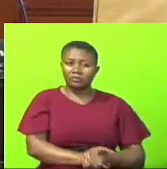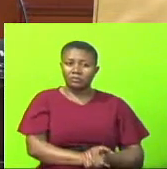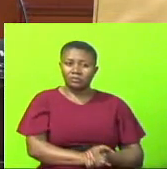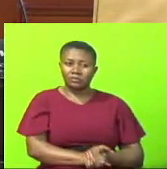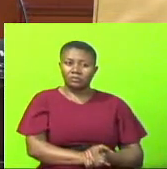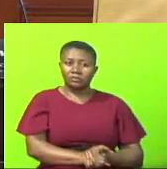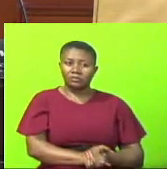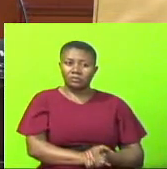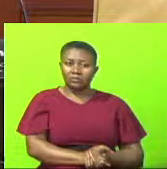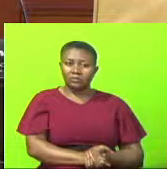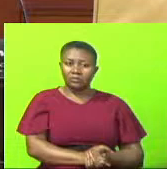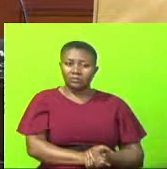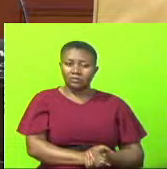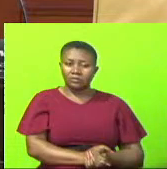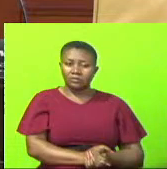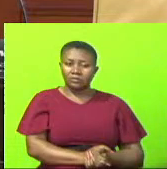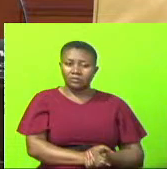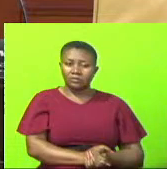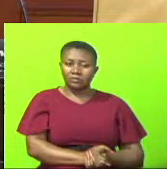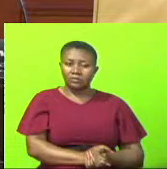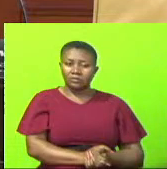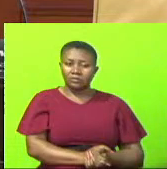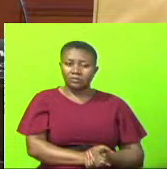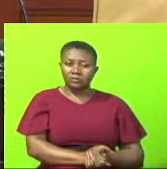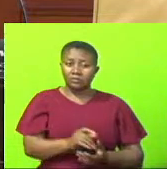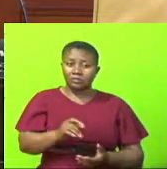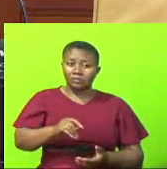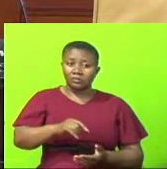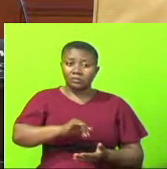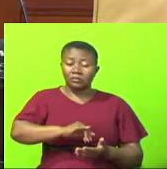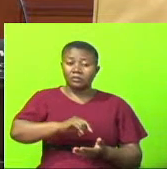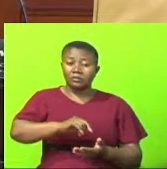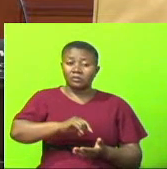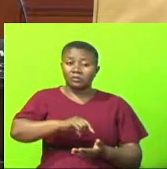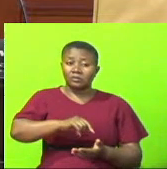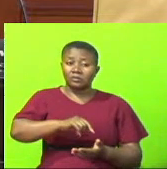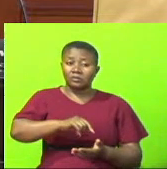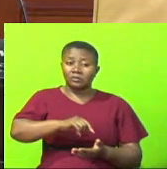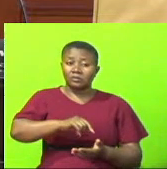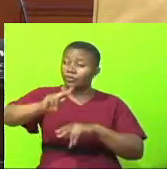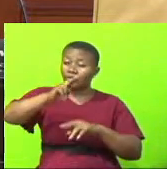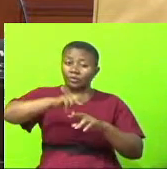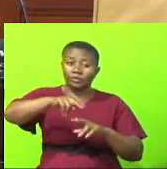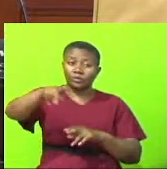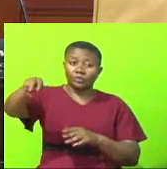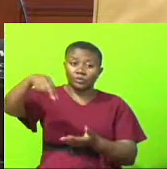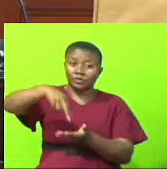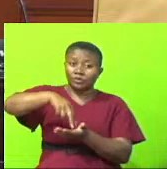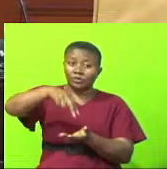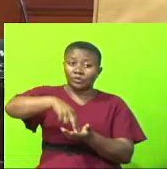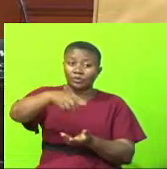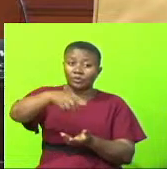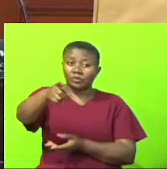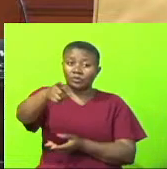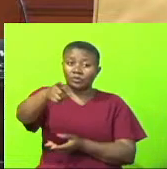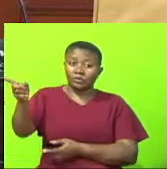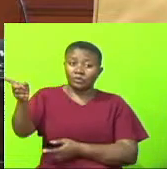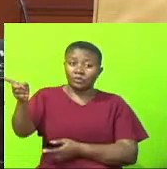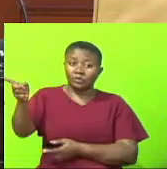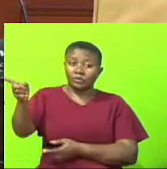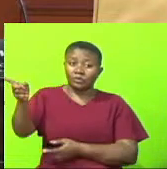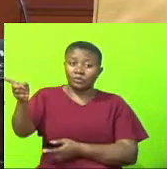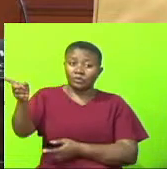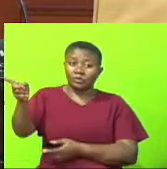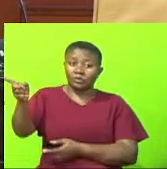Speaker, please. Mr. Speaker, these are the gentlemen who are seeking justice, and are obstructing justice. These are the gentlemen who